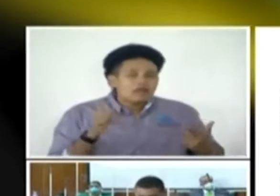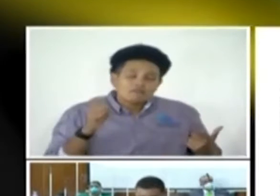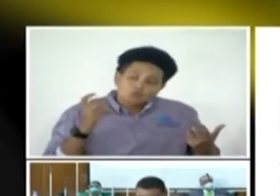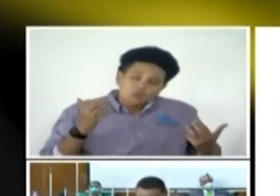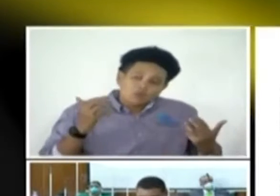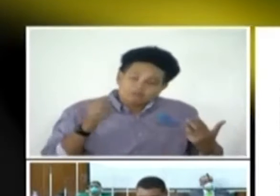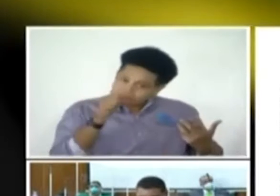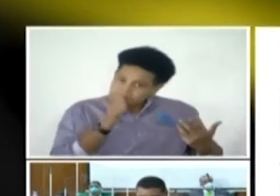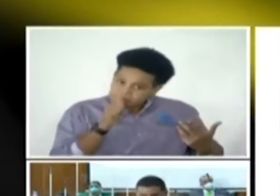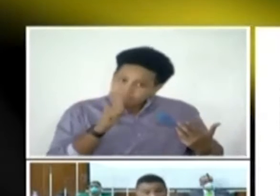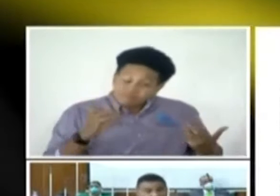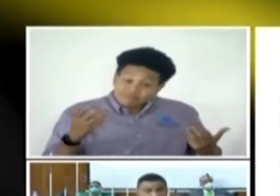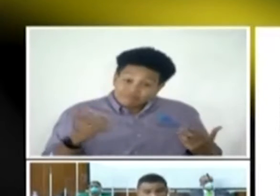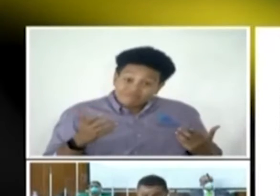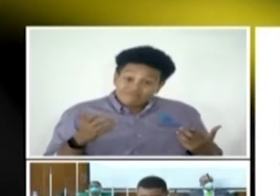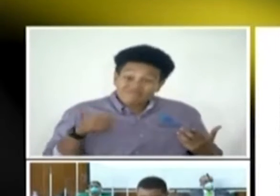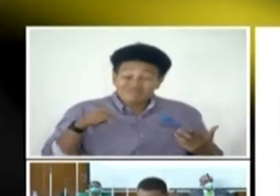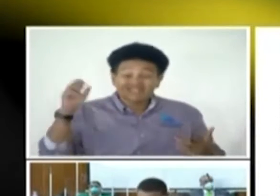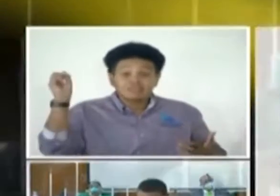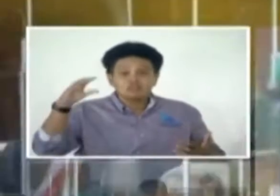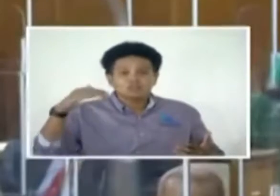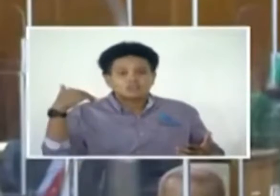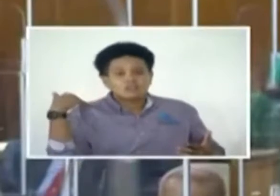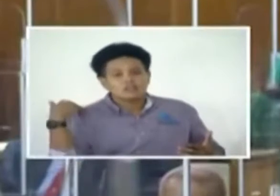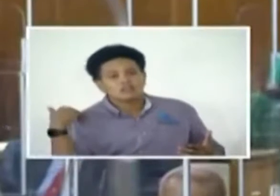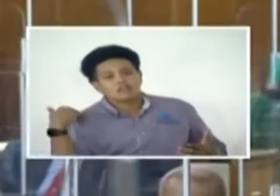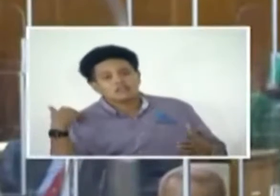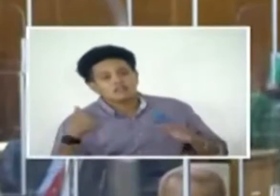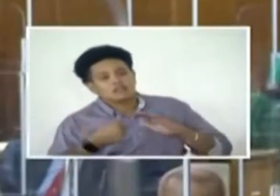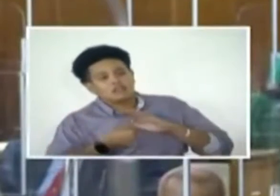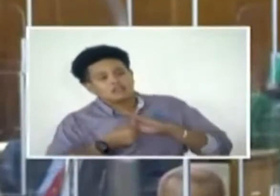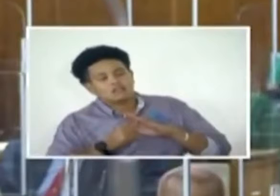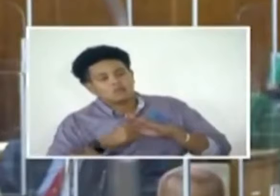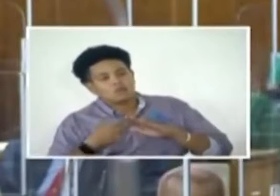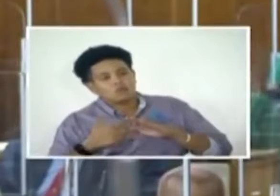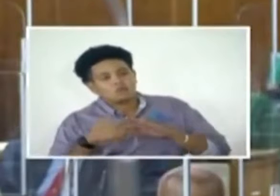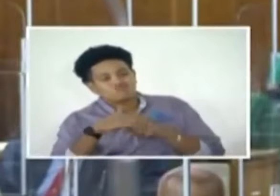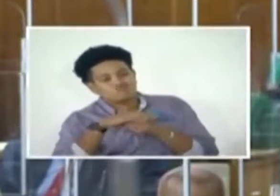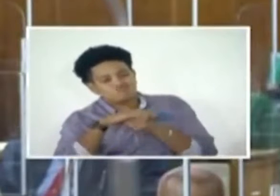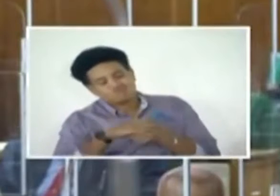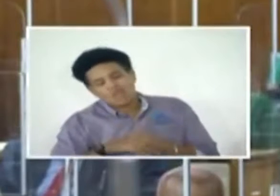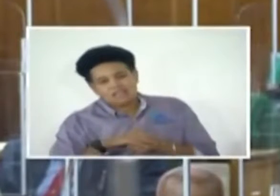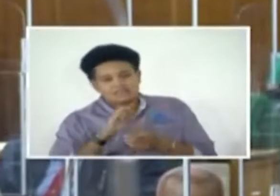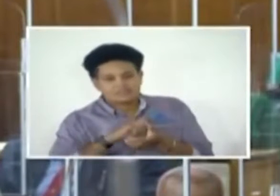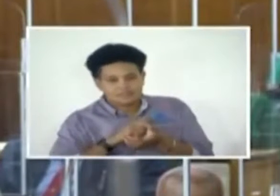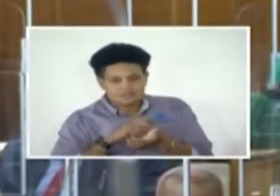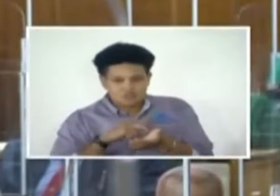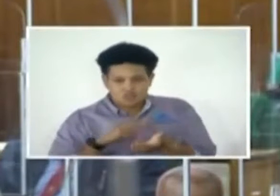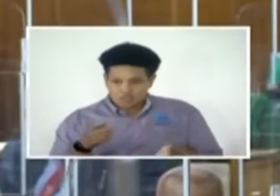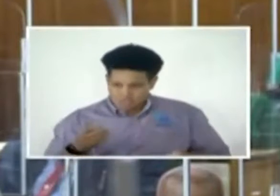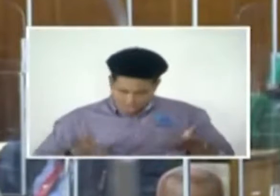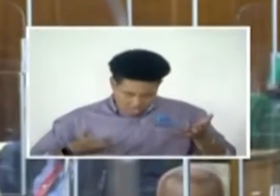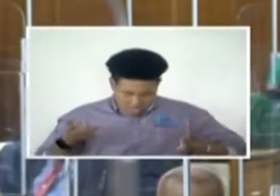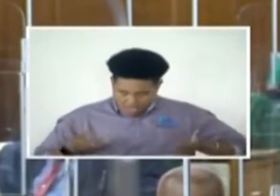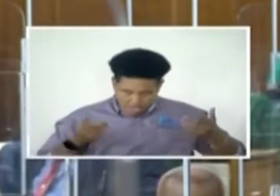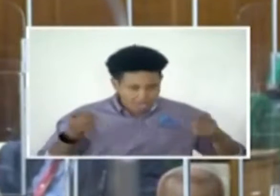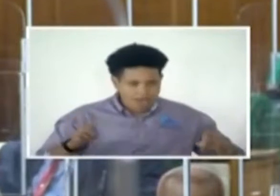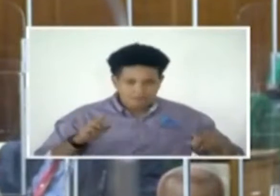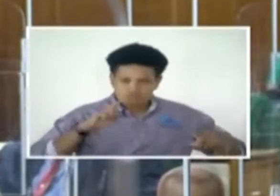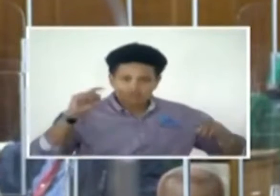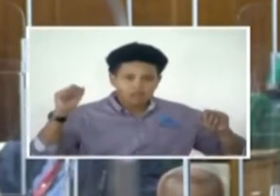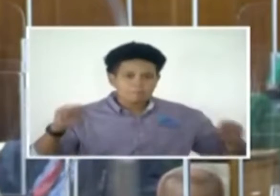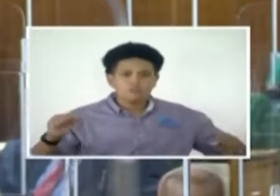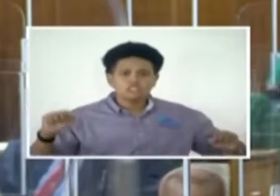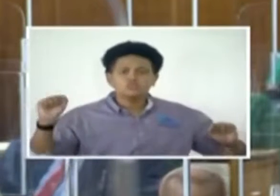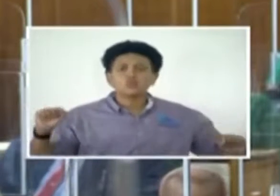wait. This places great stress on our already overburdened doctors and nurses. It potentially